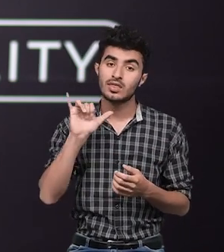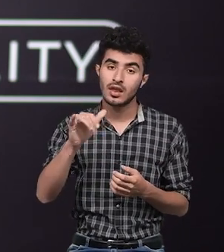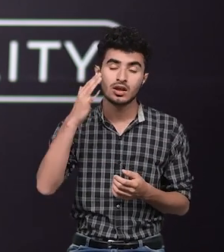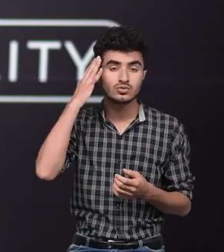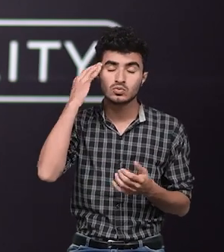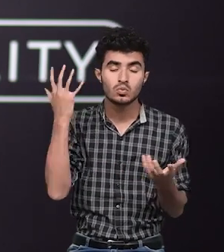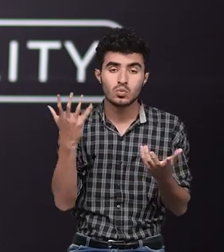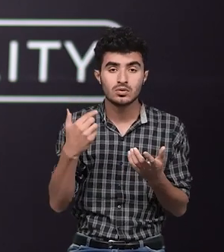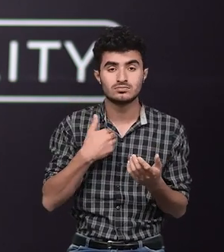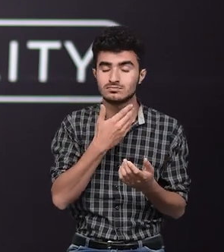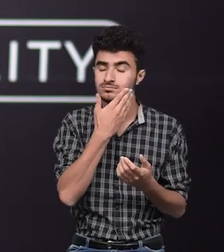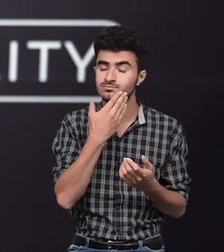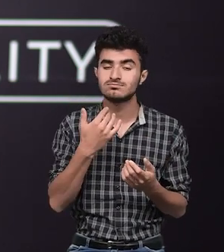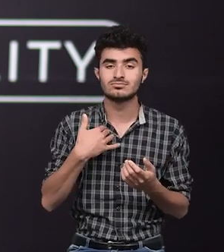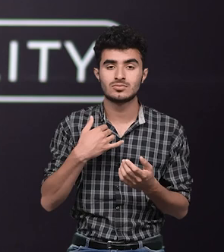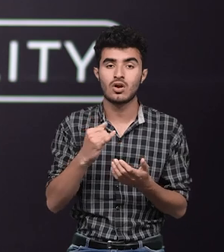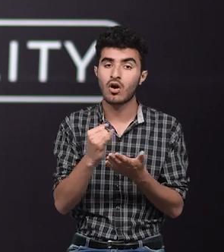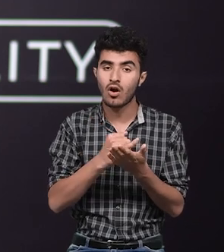about. Art is life.